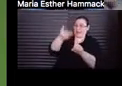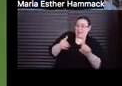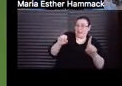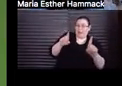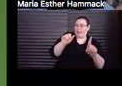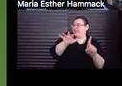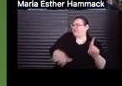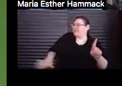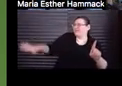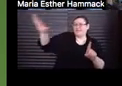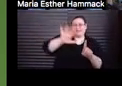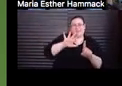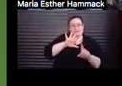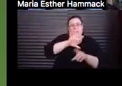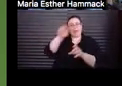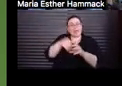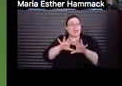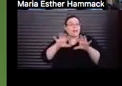across this space, this global space,